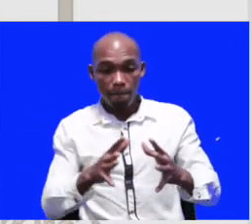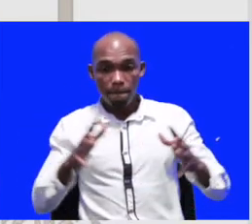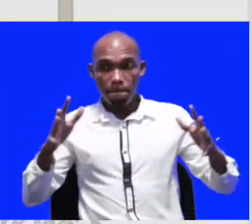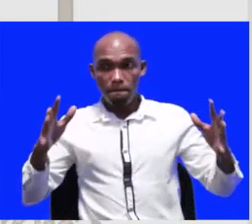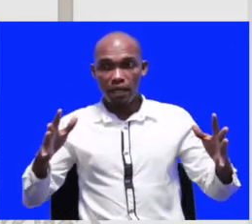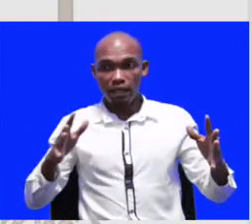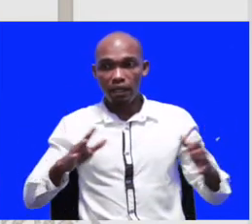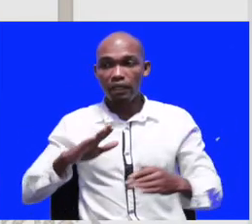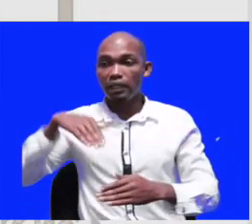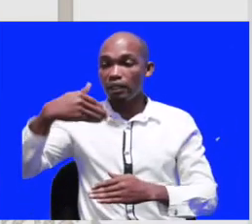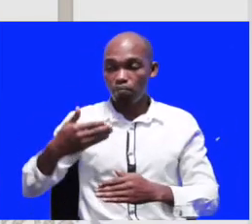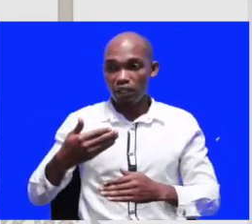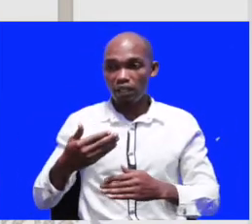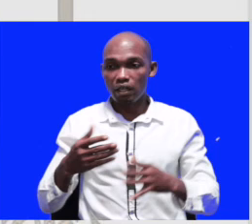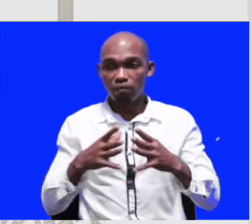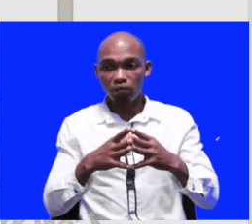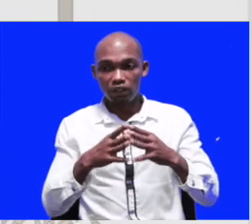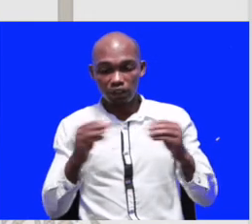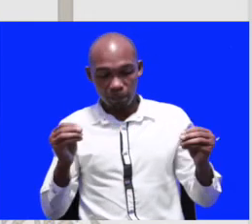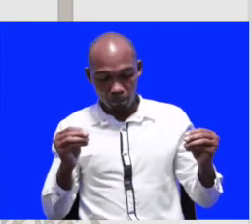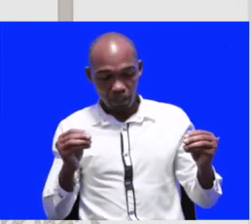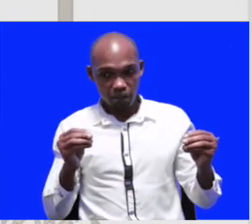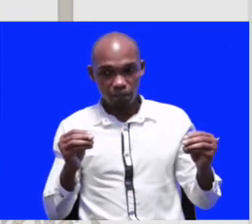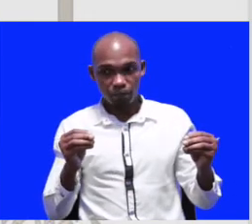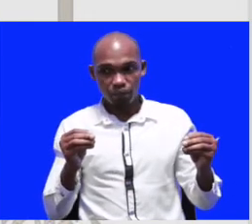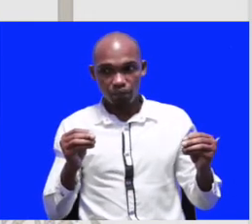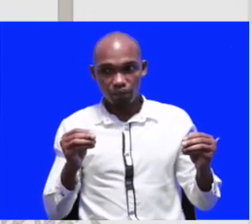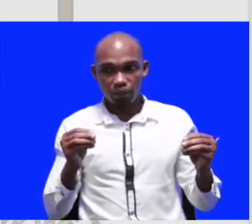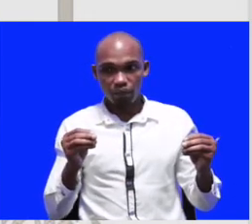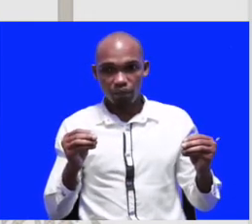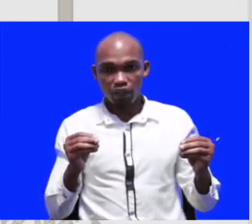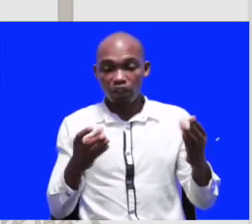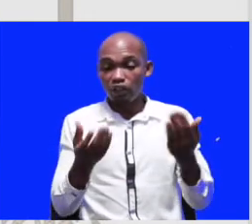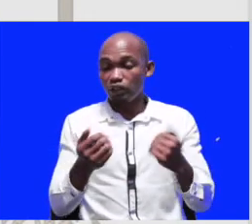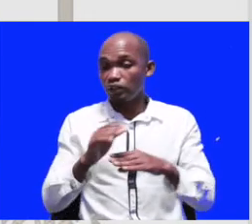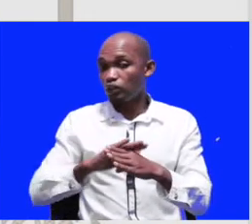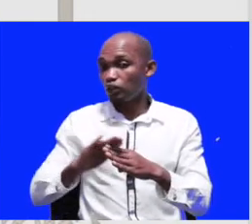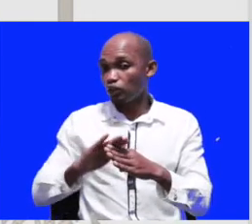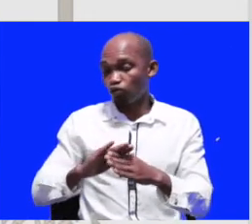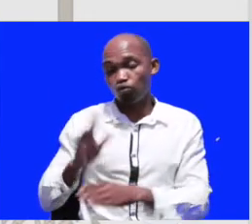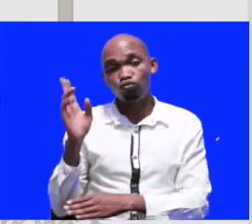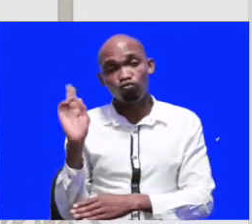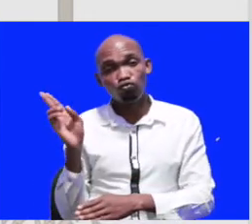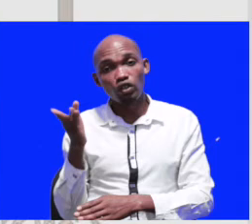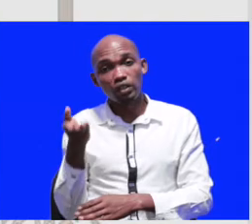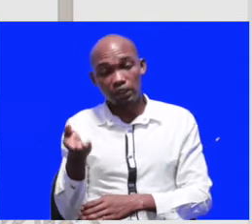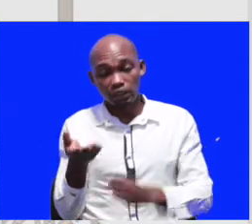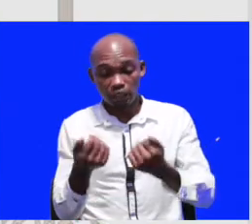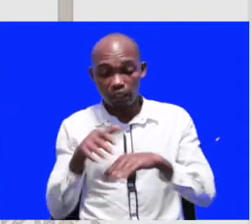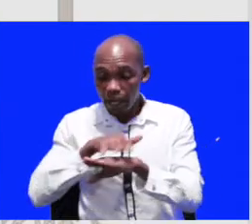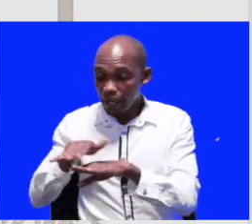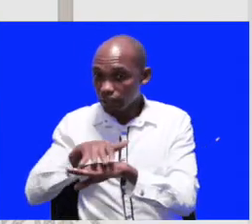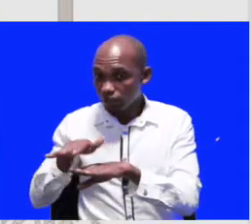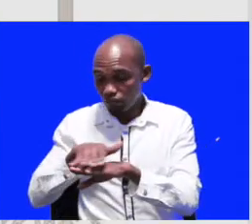bigger and stronger, and one that is not used disappears eventually. He used the law of use and